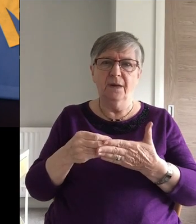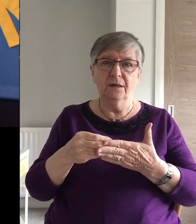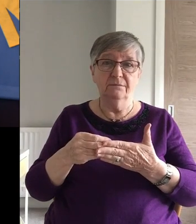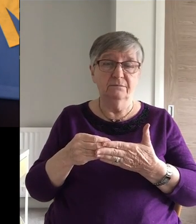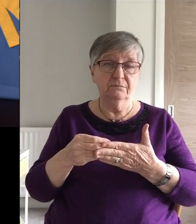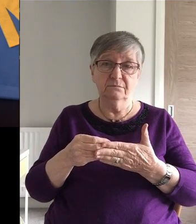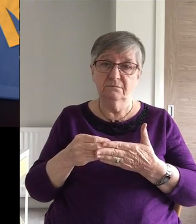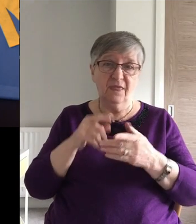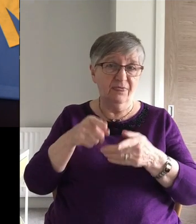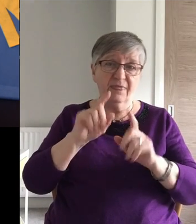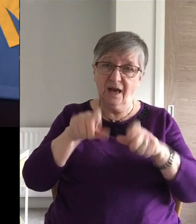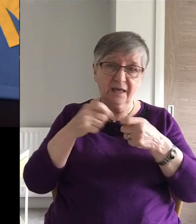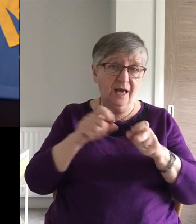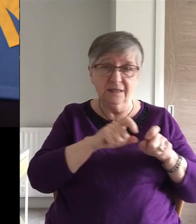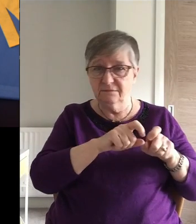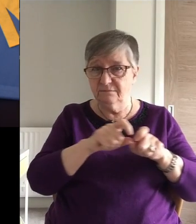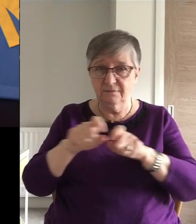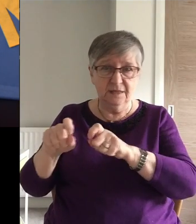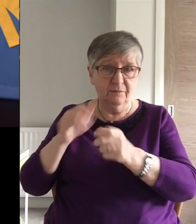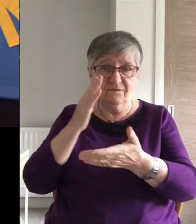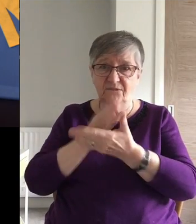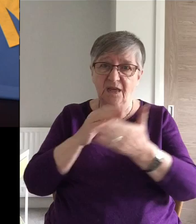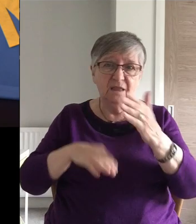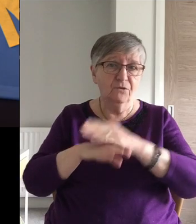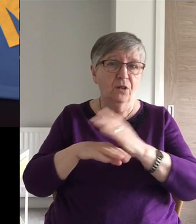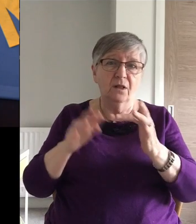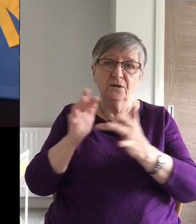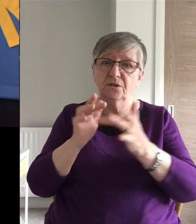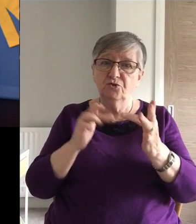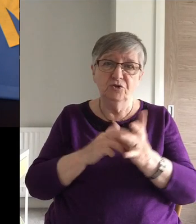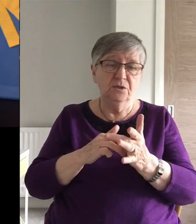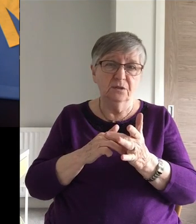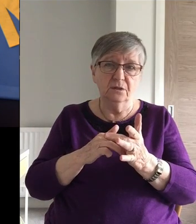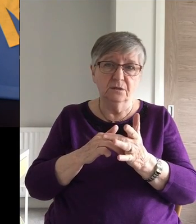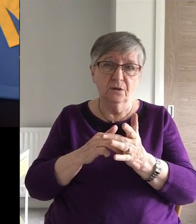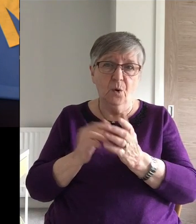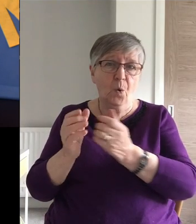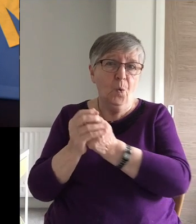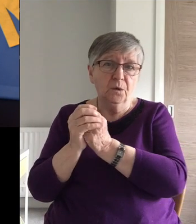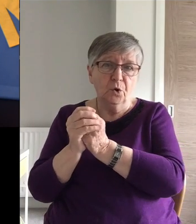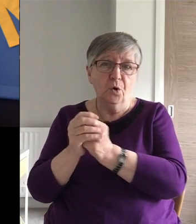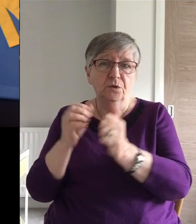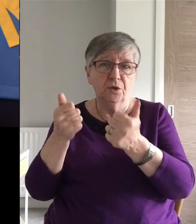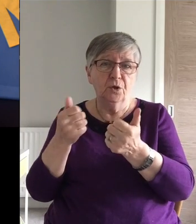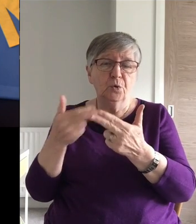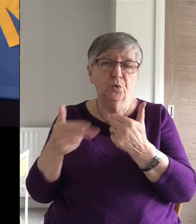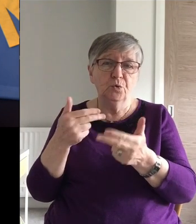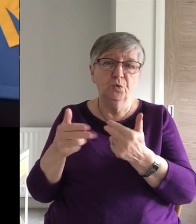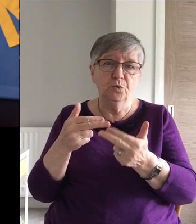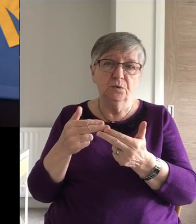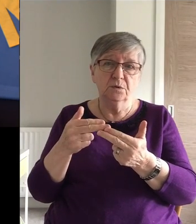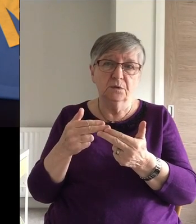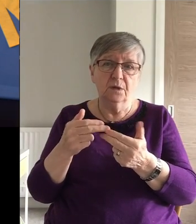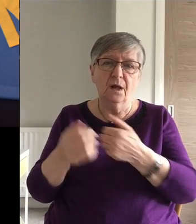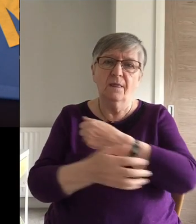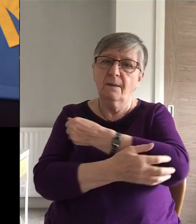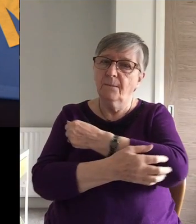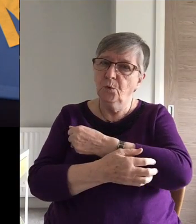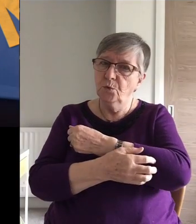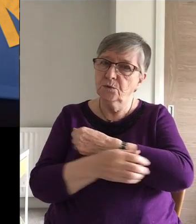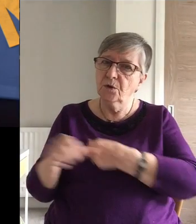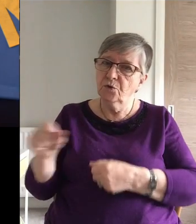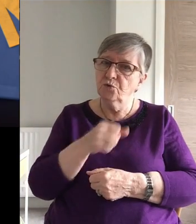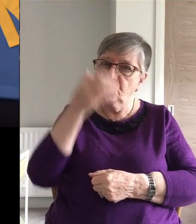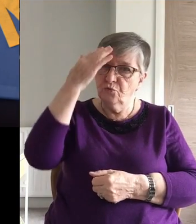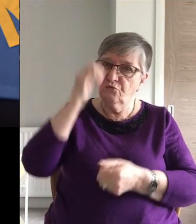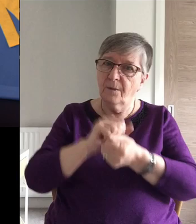None of that's going to keep us faithful to Jesus. None of that will keep us moored to the gospel. The poor are to